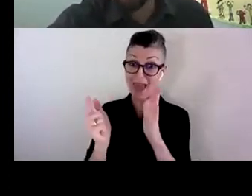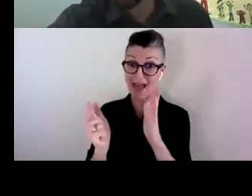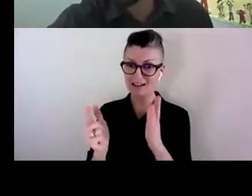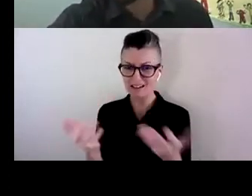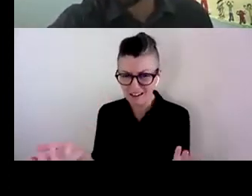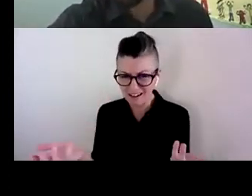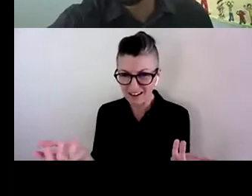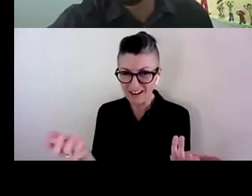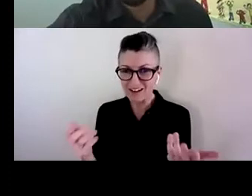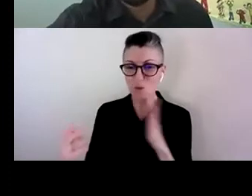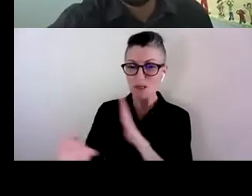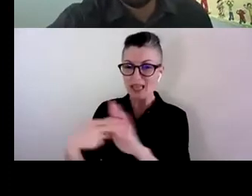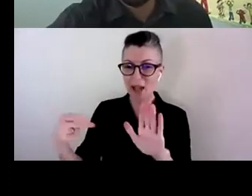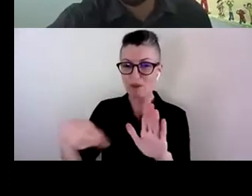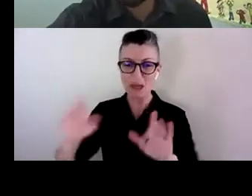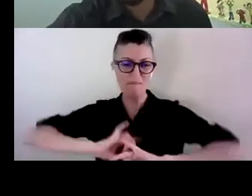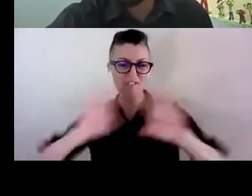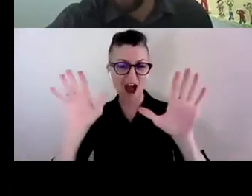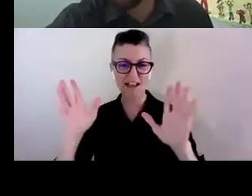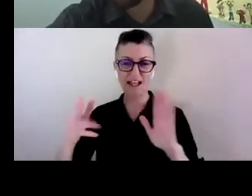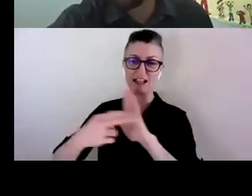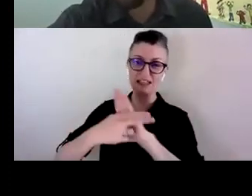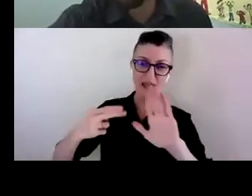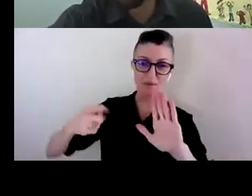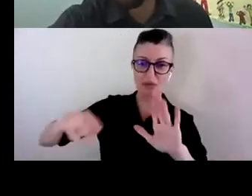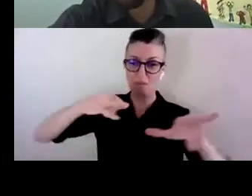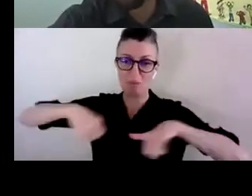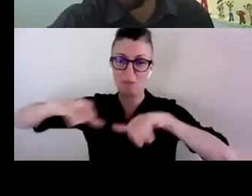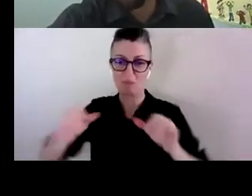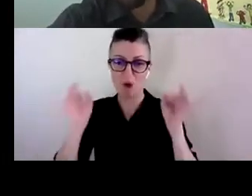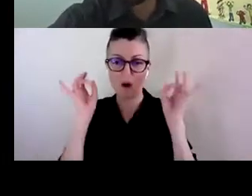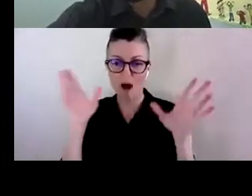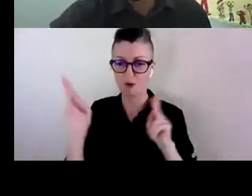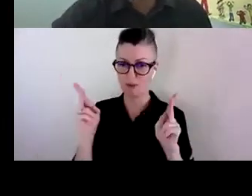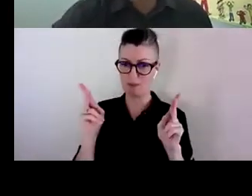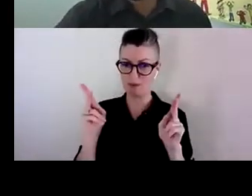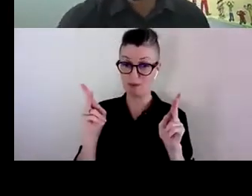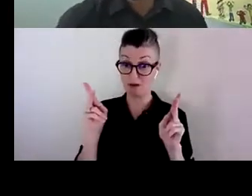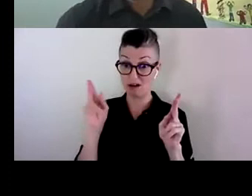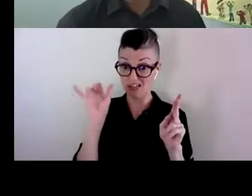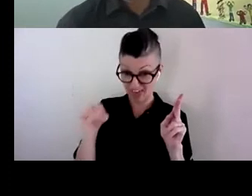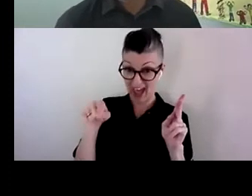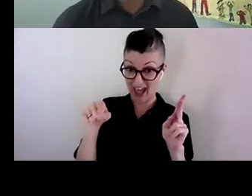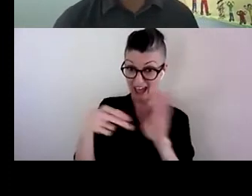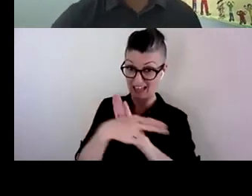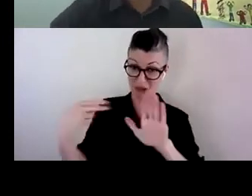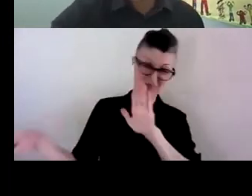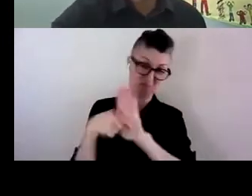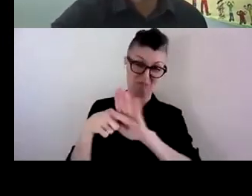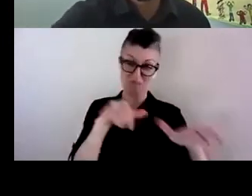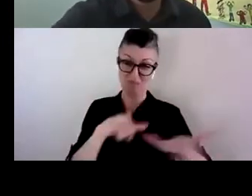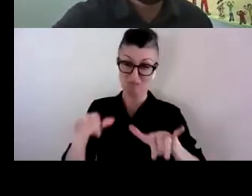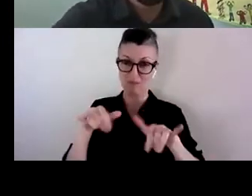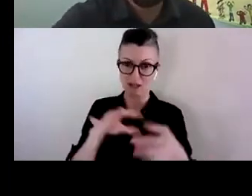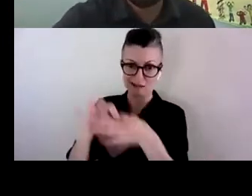these sentiments and policies are the same as those in the past. And another timely example that COVID